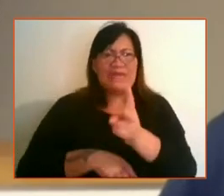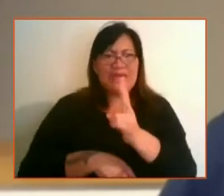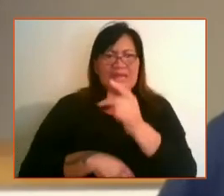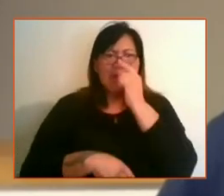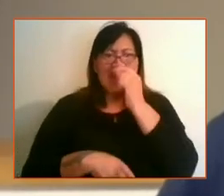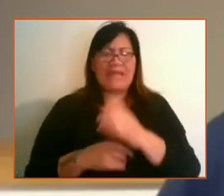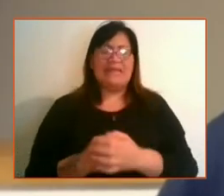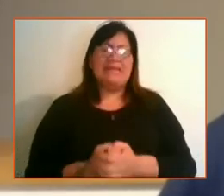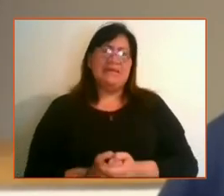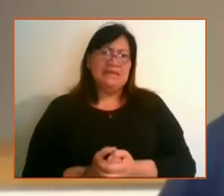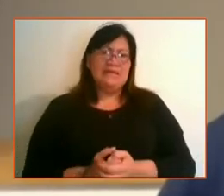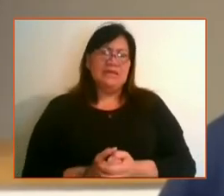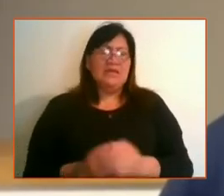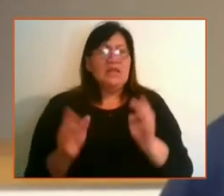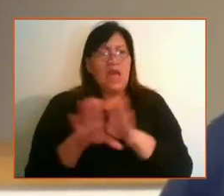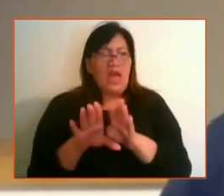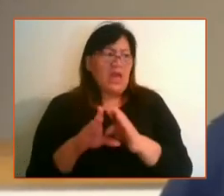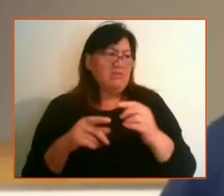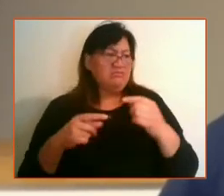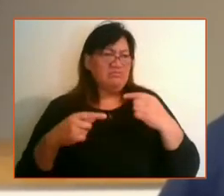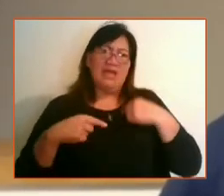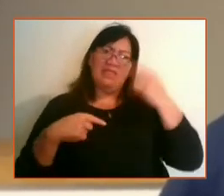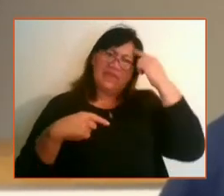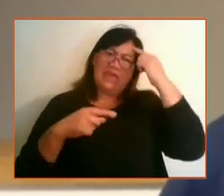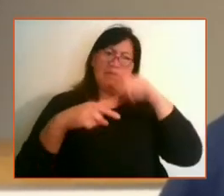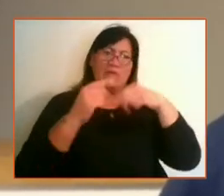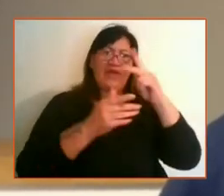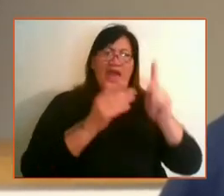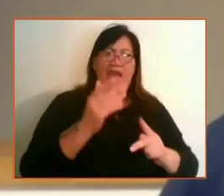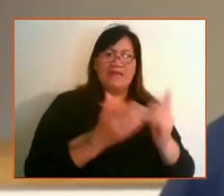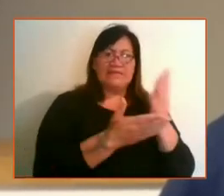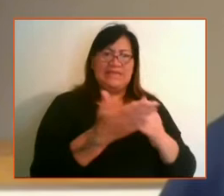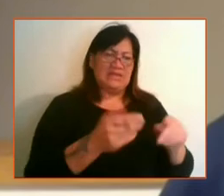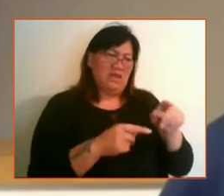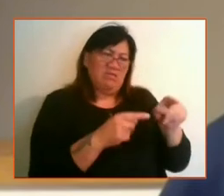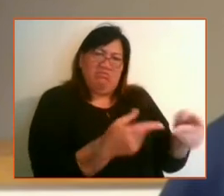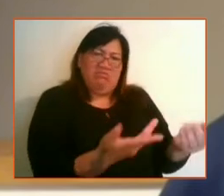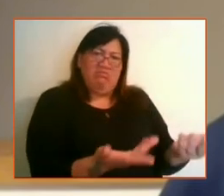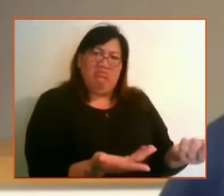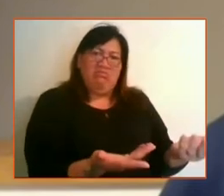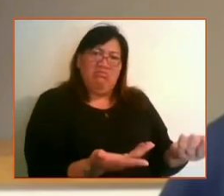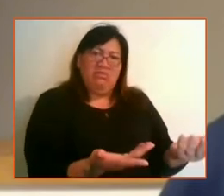does our creative sector see the opportunity